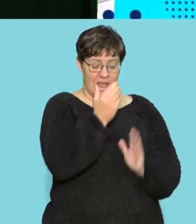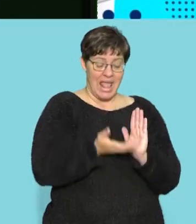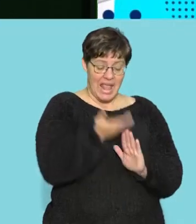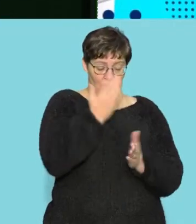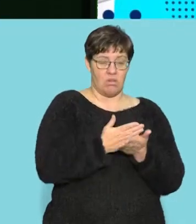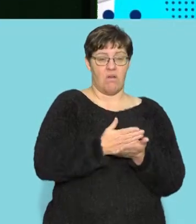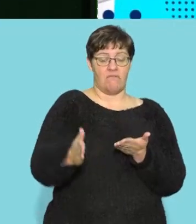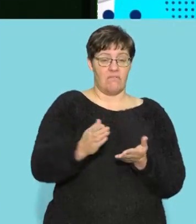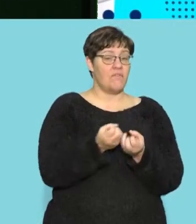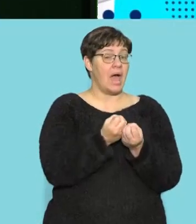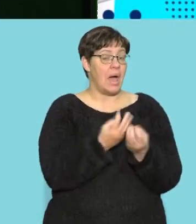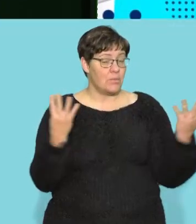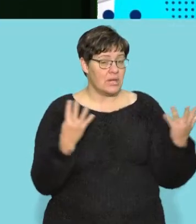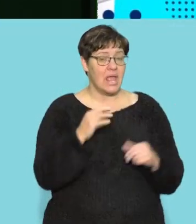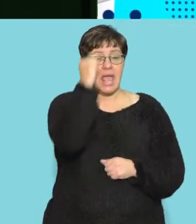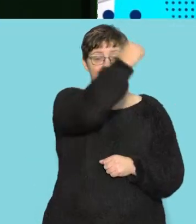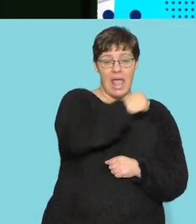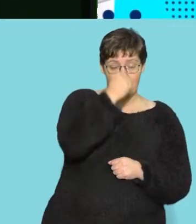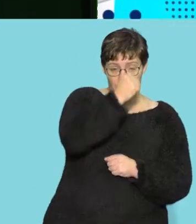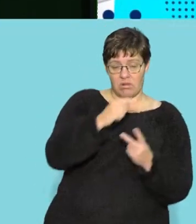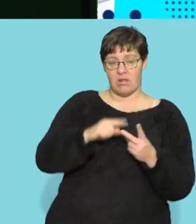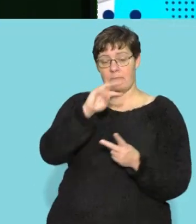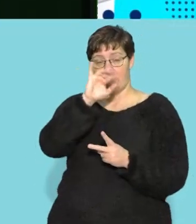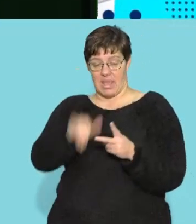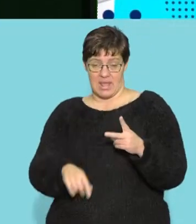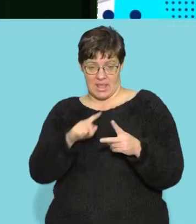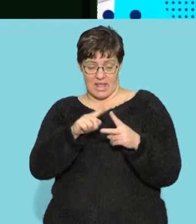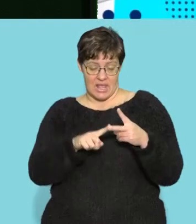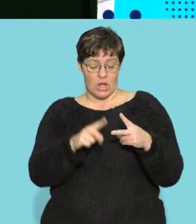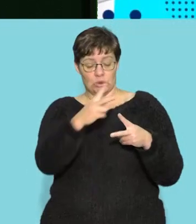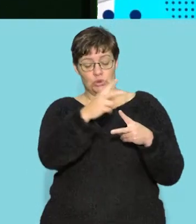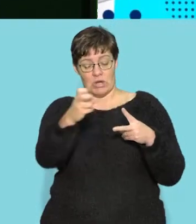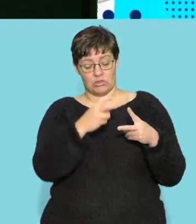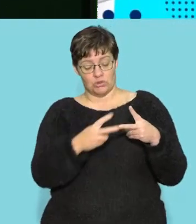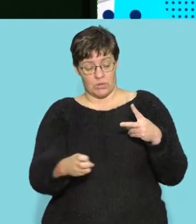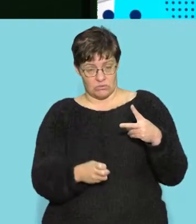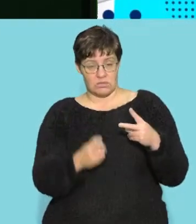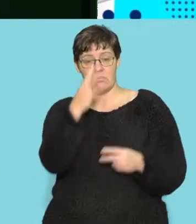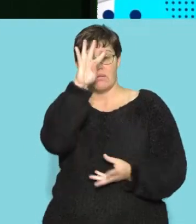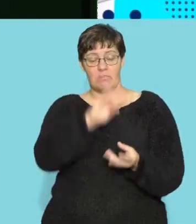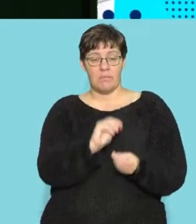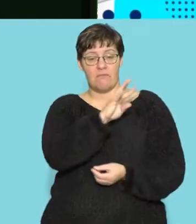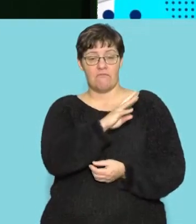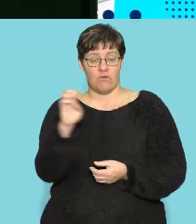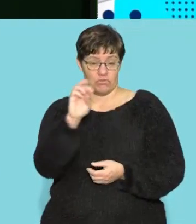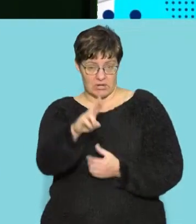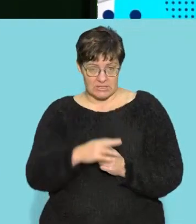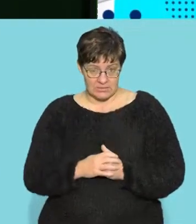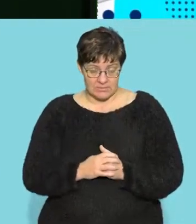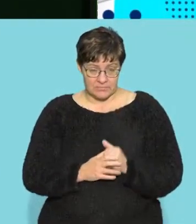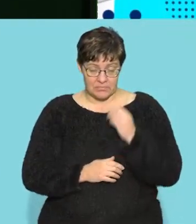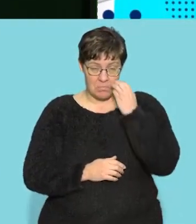remove the increase. For how many months? April and May. So 200 Rand per month times 2 will give you